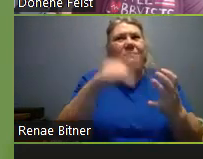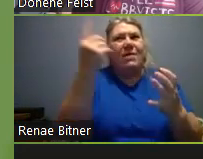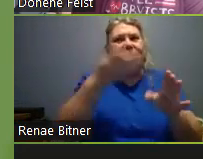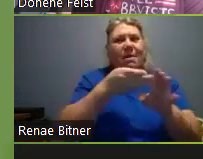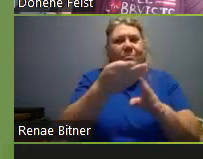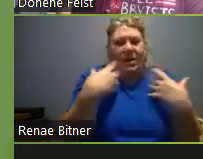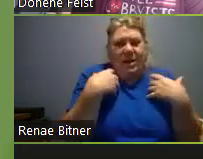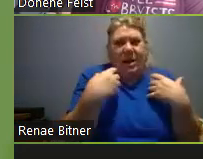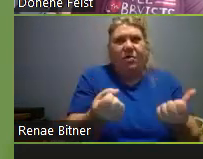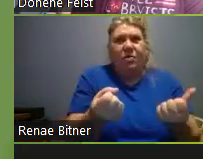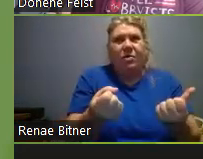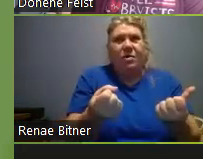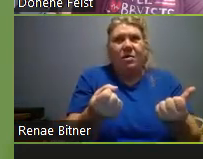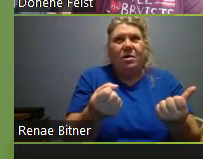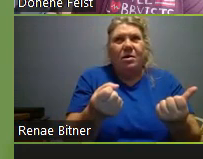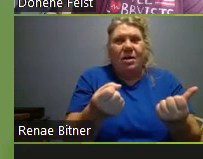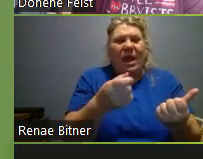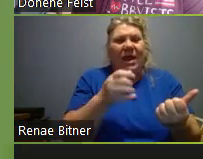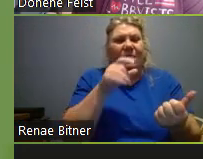of met that